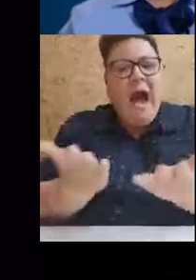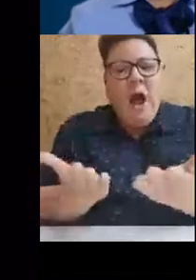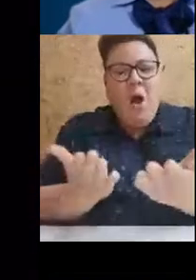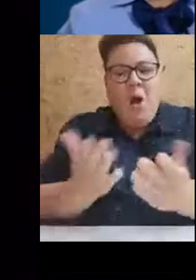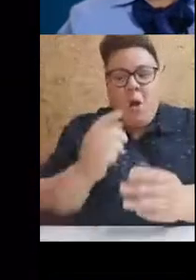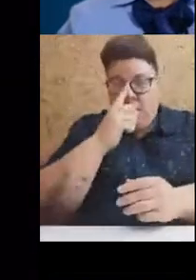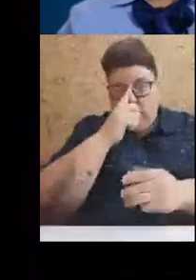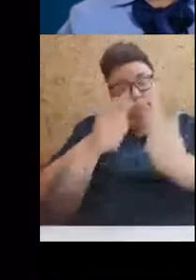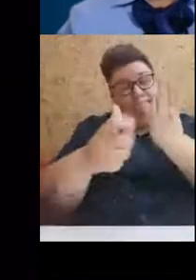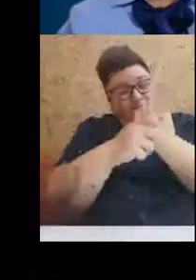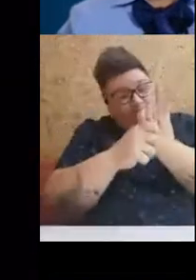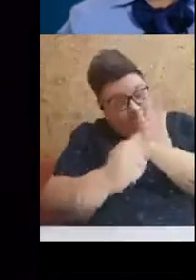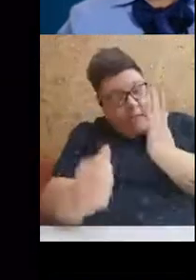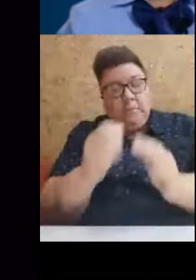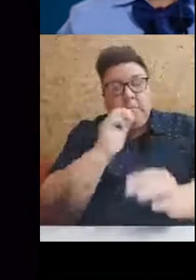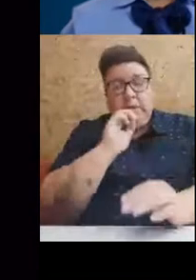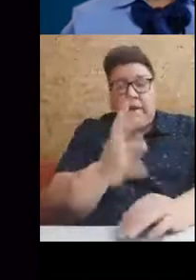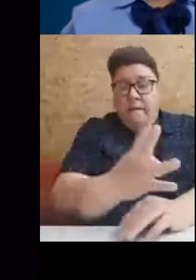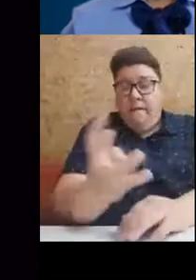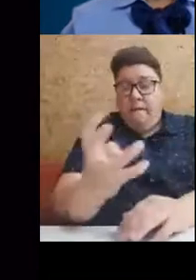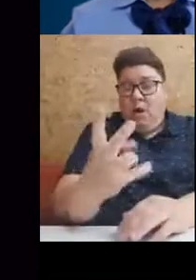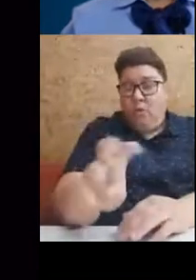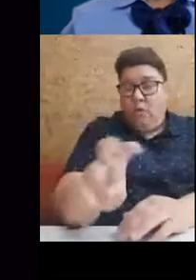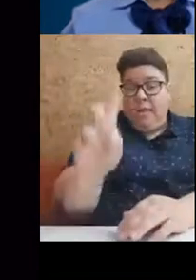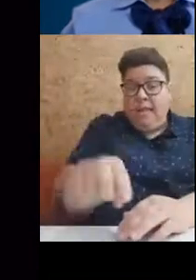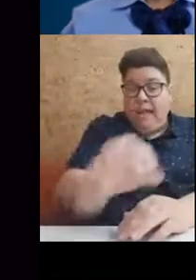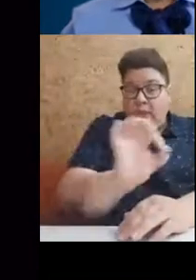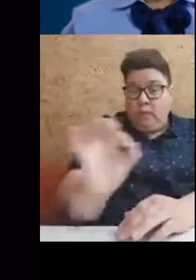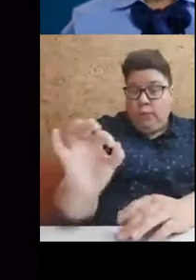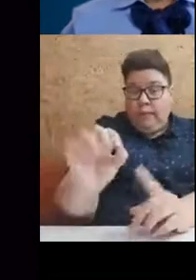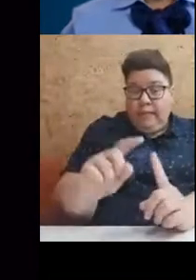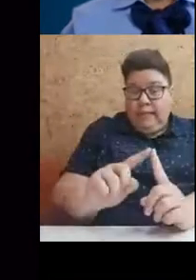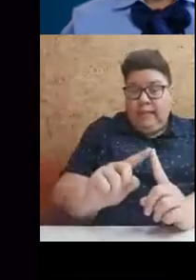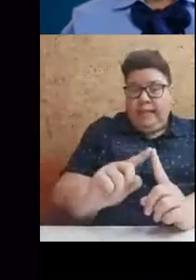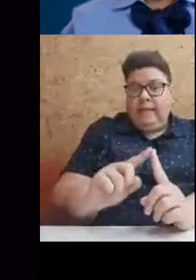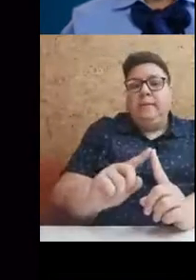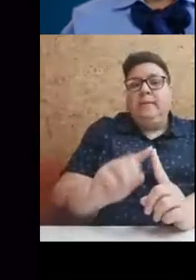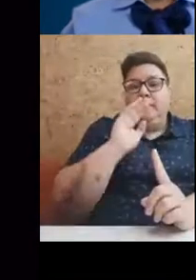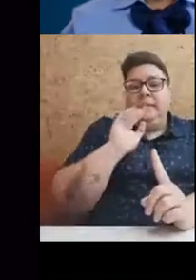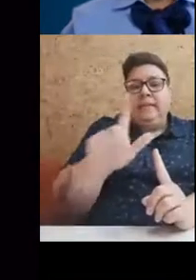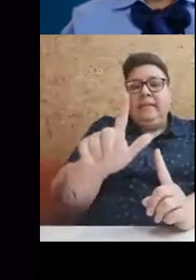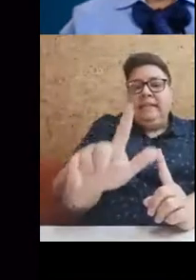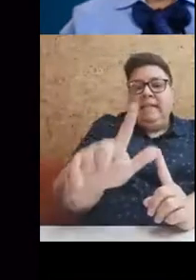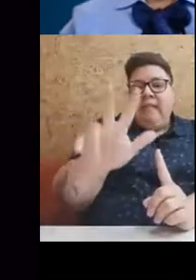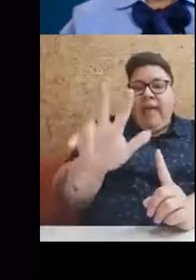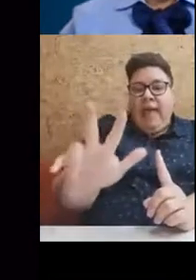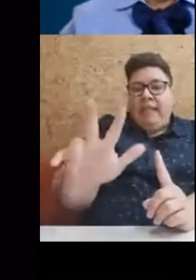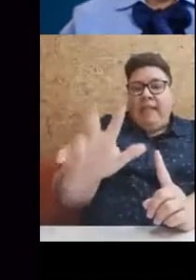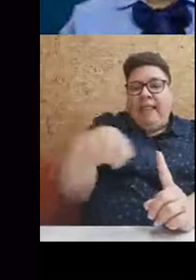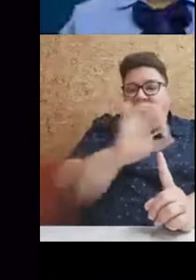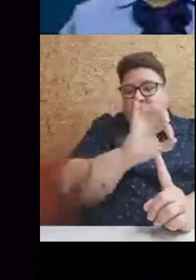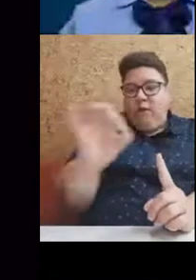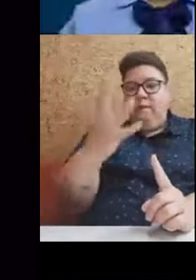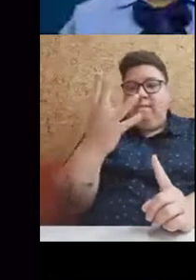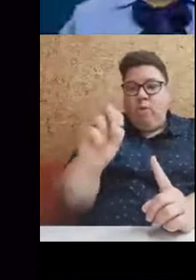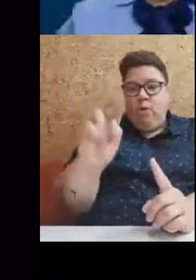on 420,000 Rand, will be 78,040 Rand. A company,